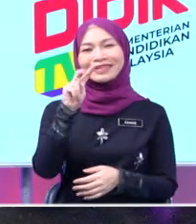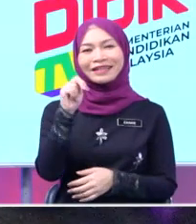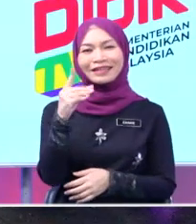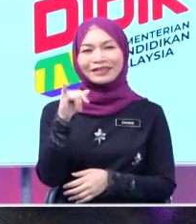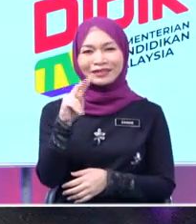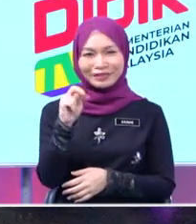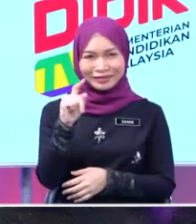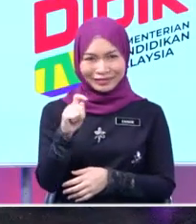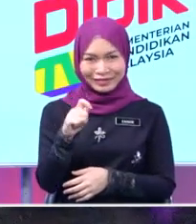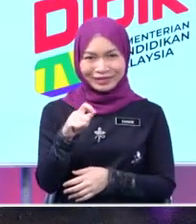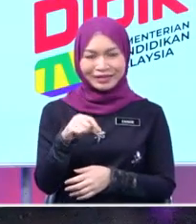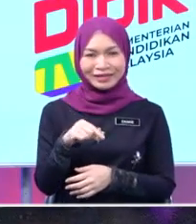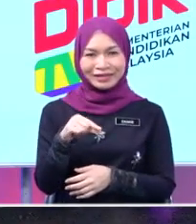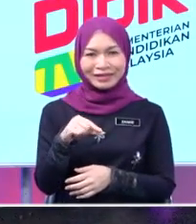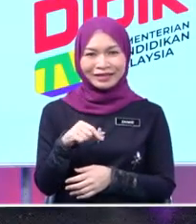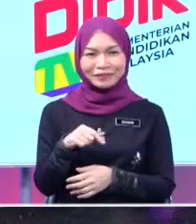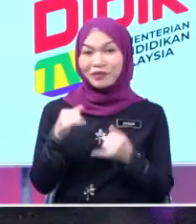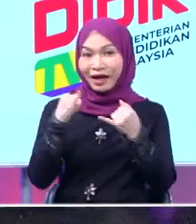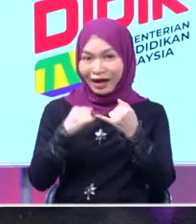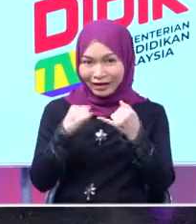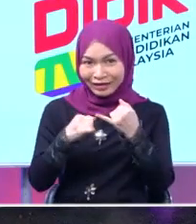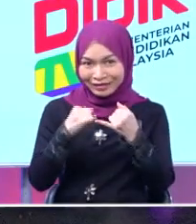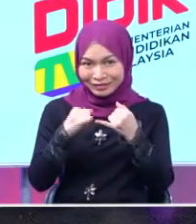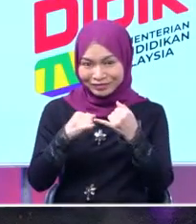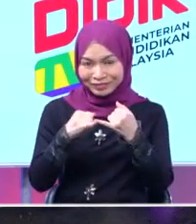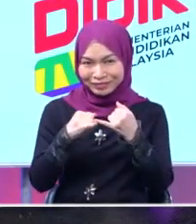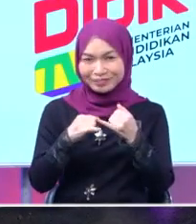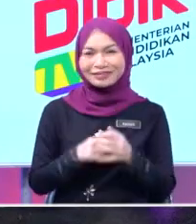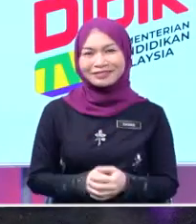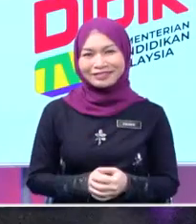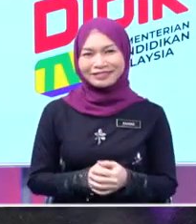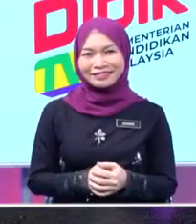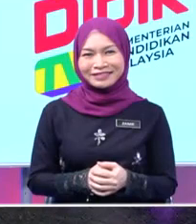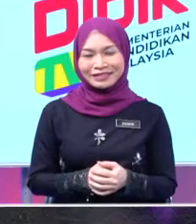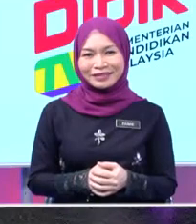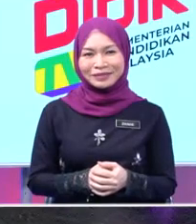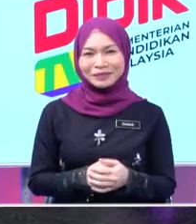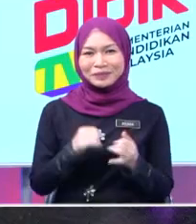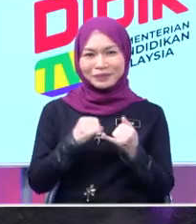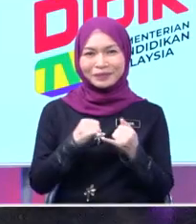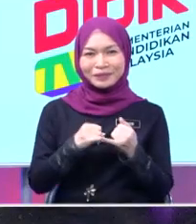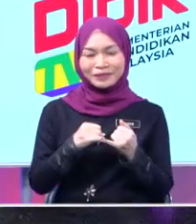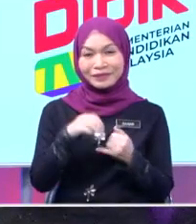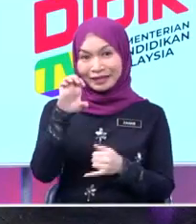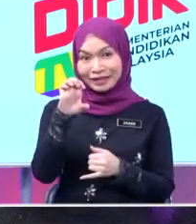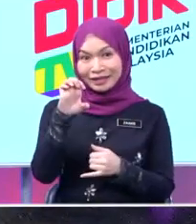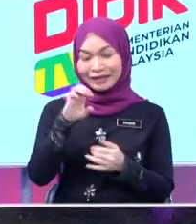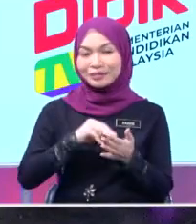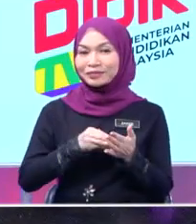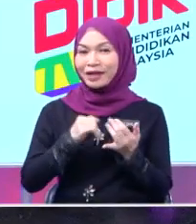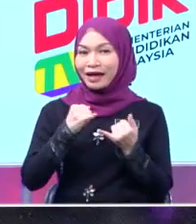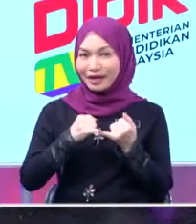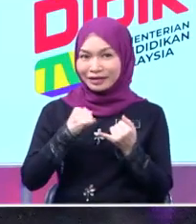Phew. All right. Yes, you must have a very good teacher. Yes. back Puan then. Ima is my teacher for today. That's why. All right. So Okay.